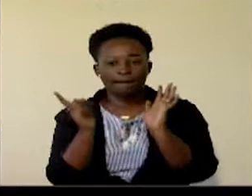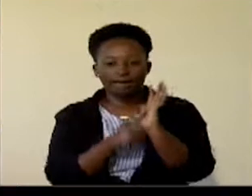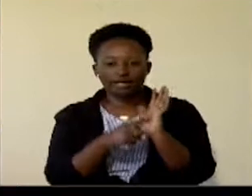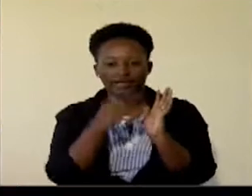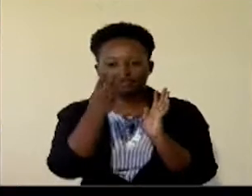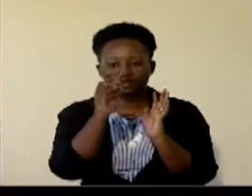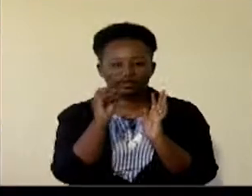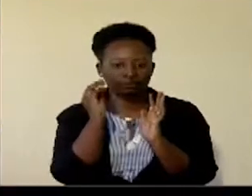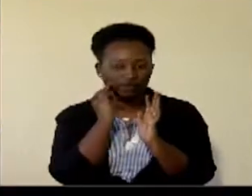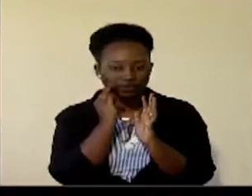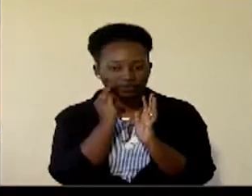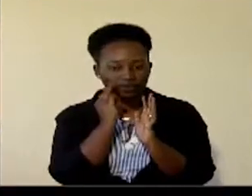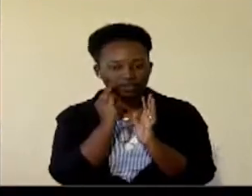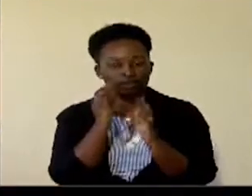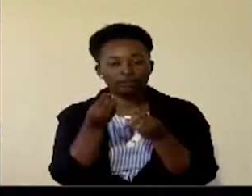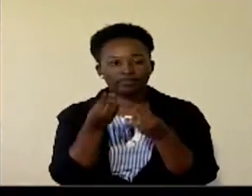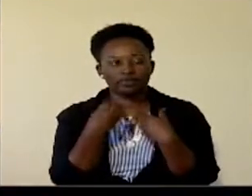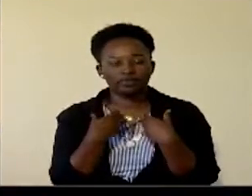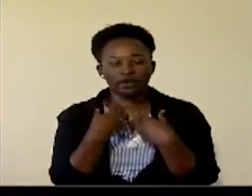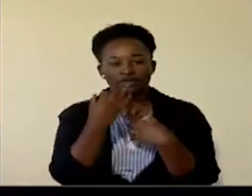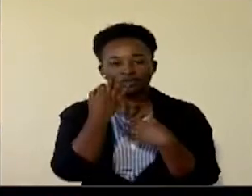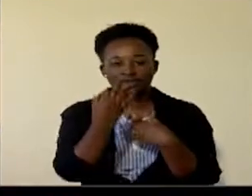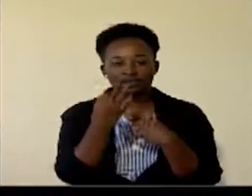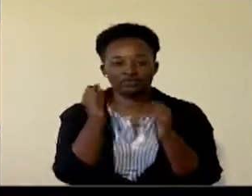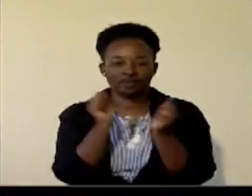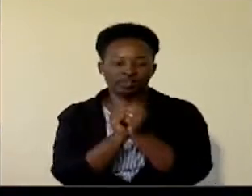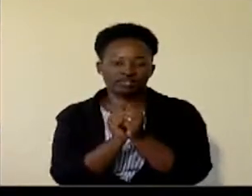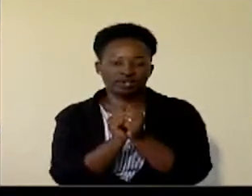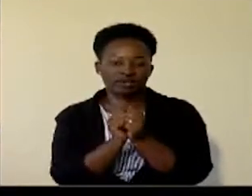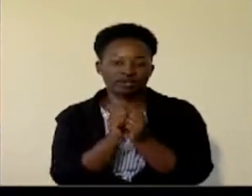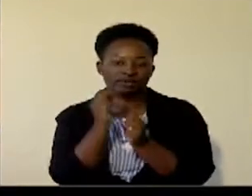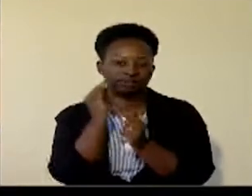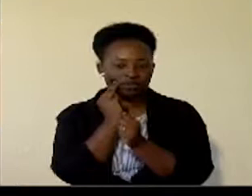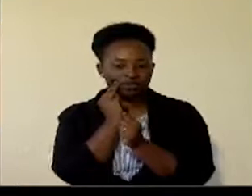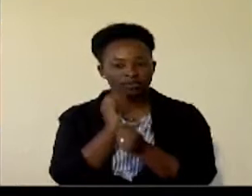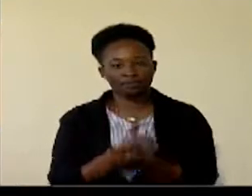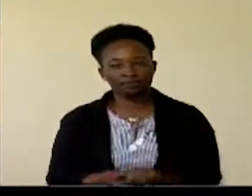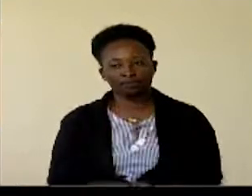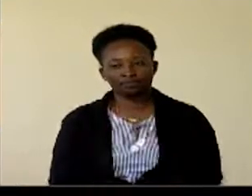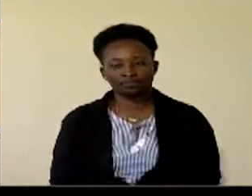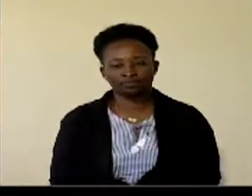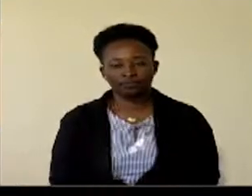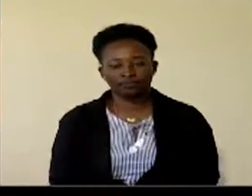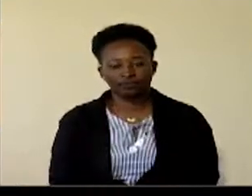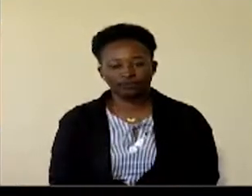40 million, it will give us 310 million. We shall get